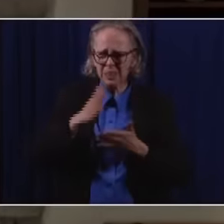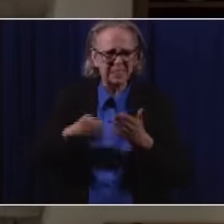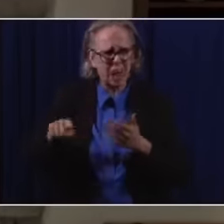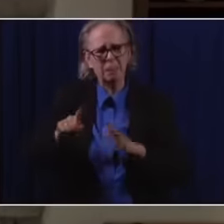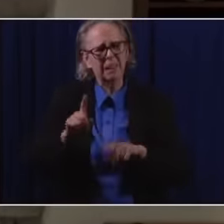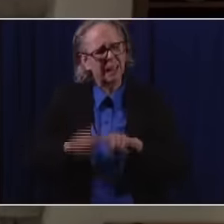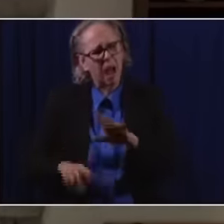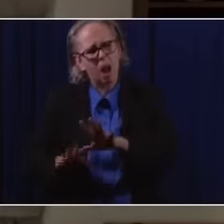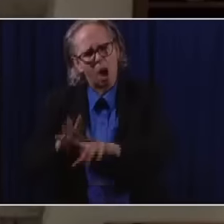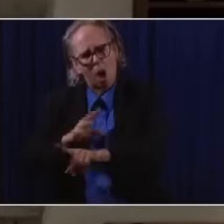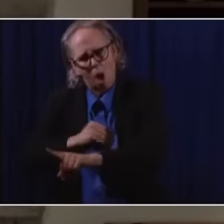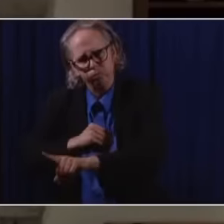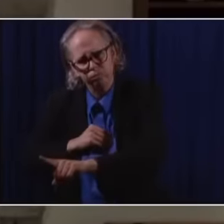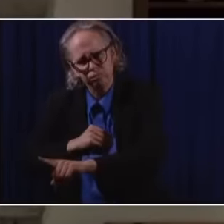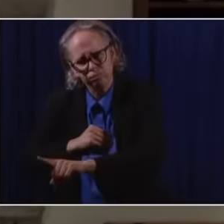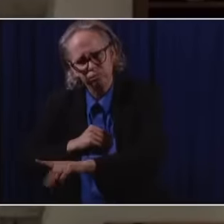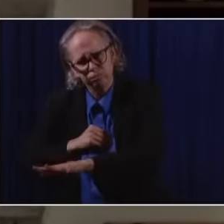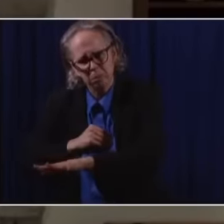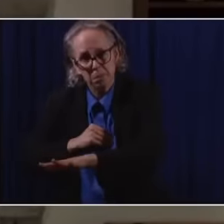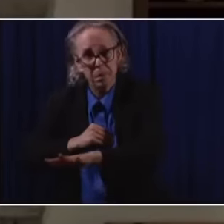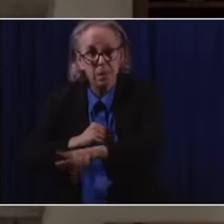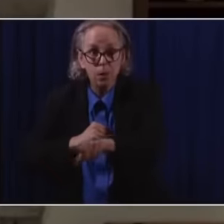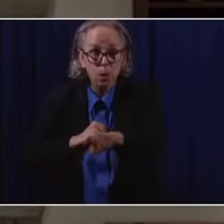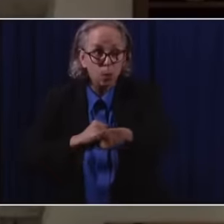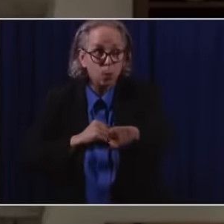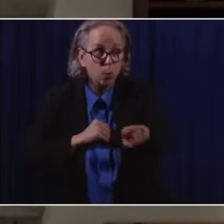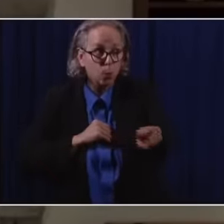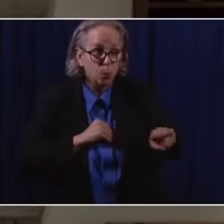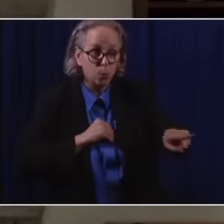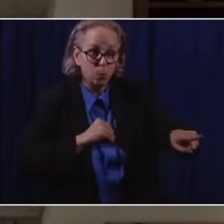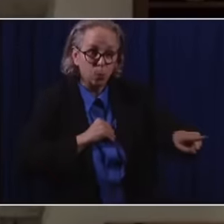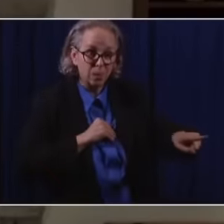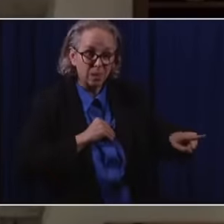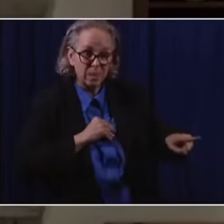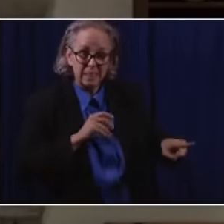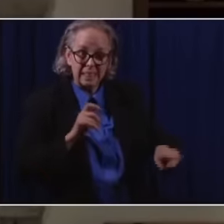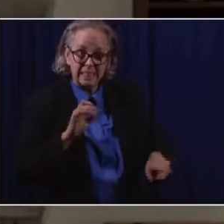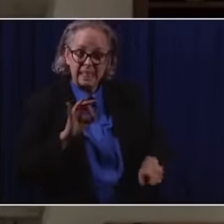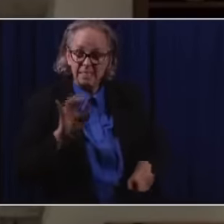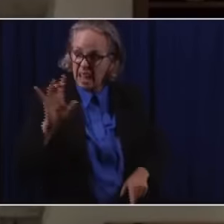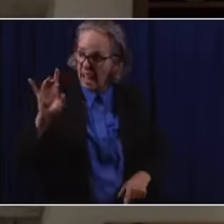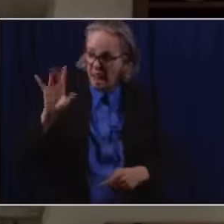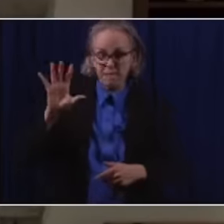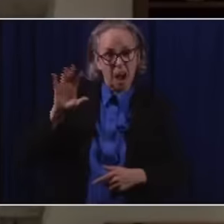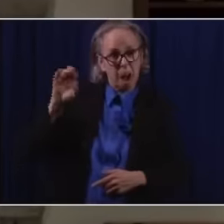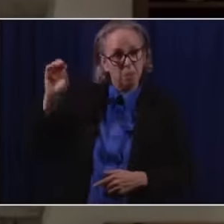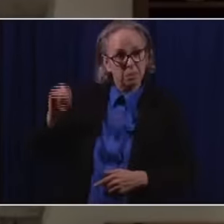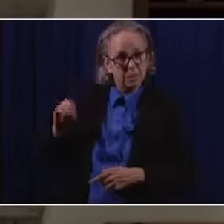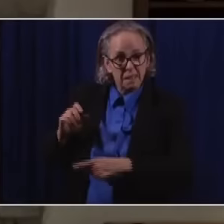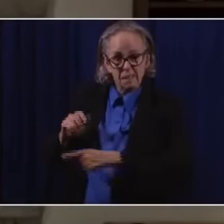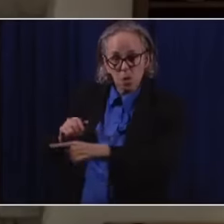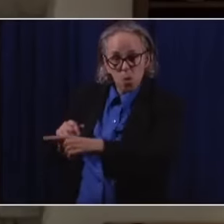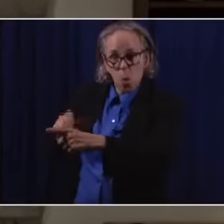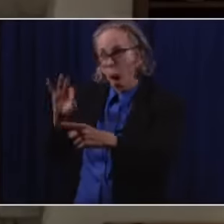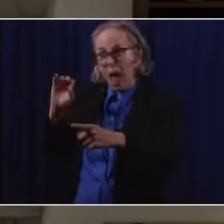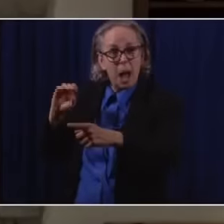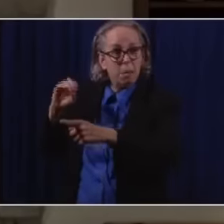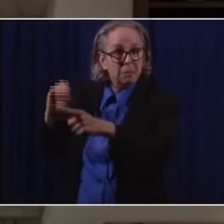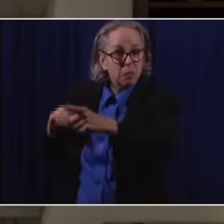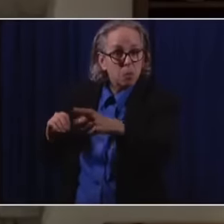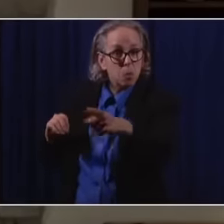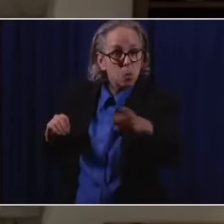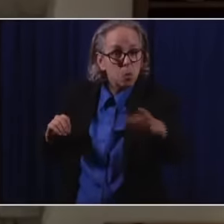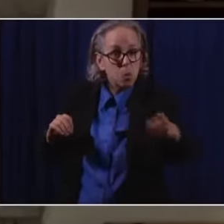They got a medical problem. That's fine. But we get 85, 90, 95% of people wearing masks. We're going to knock this thing down. And so